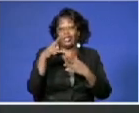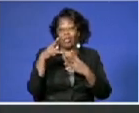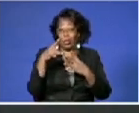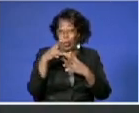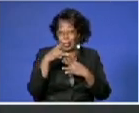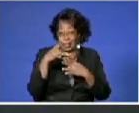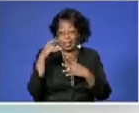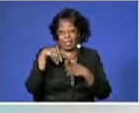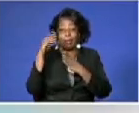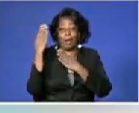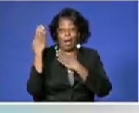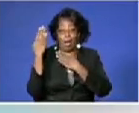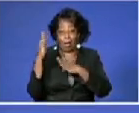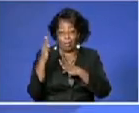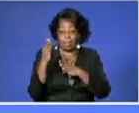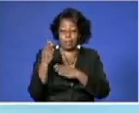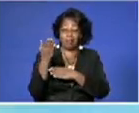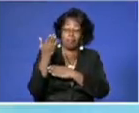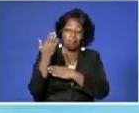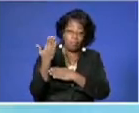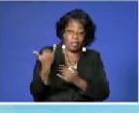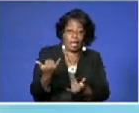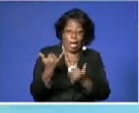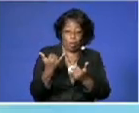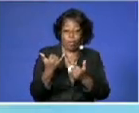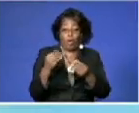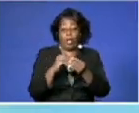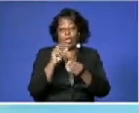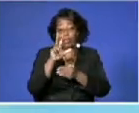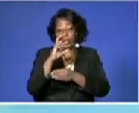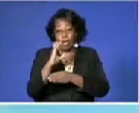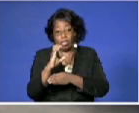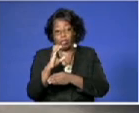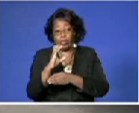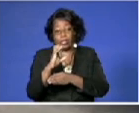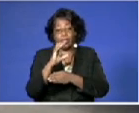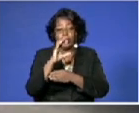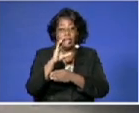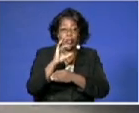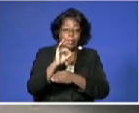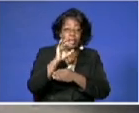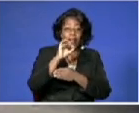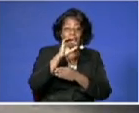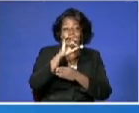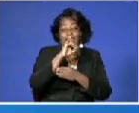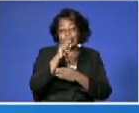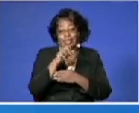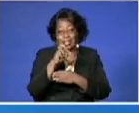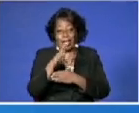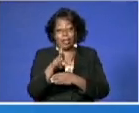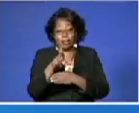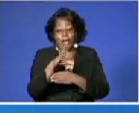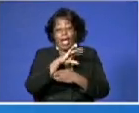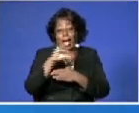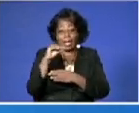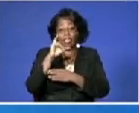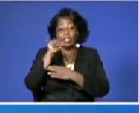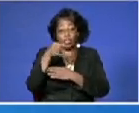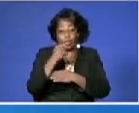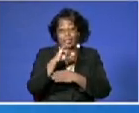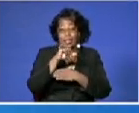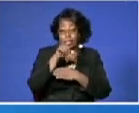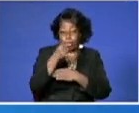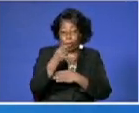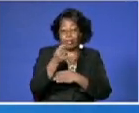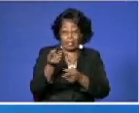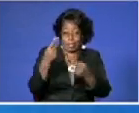vaccination in the Bahamas. Since then, more than 300,000 Pfizer vaccines have been pledged by the U.S., and Johnson & Johnson is